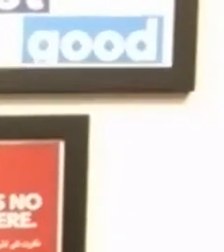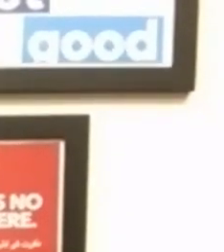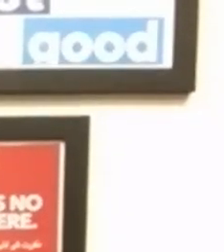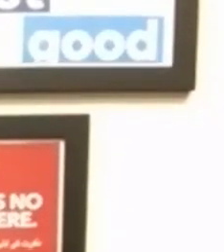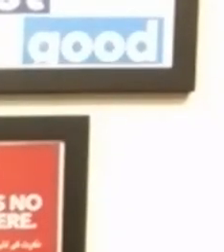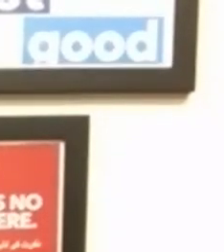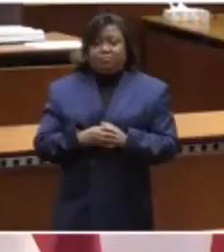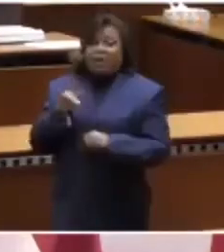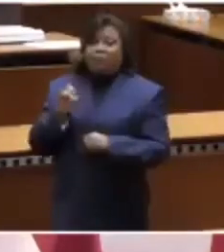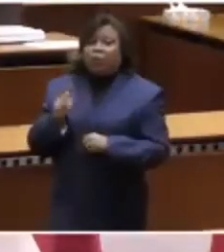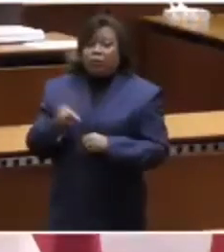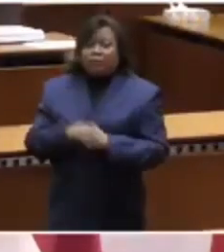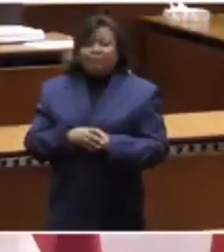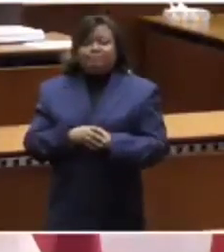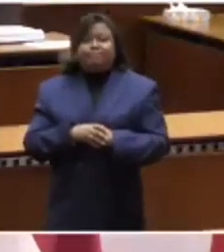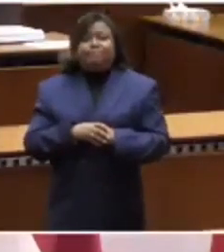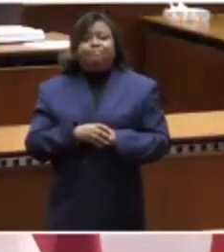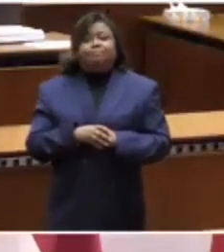Thank you, Madam Clerk.